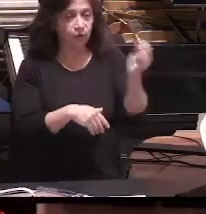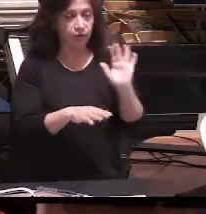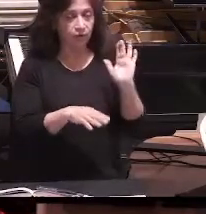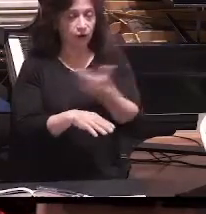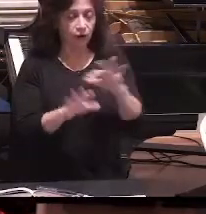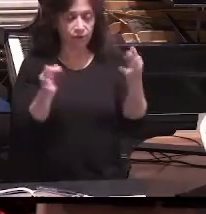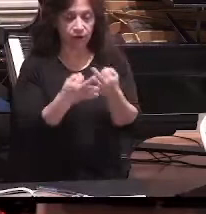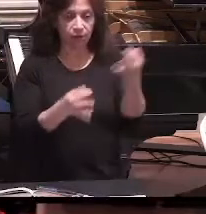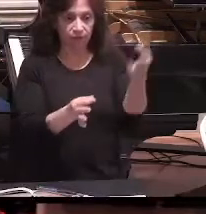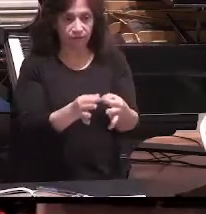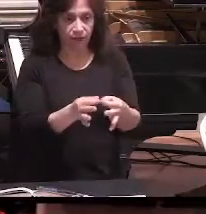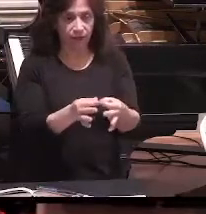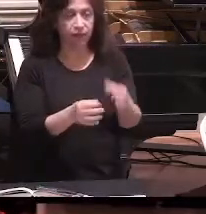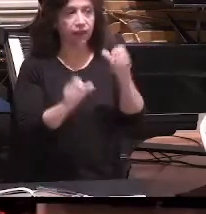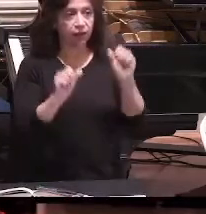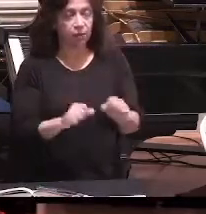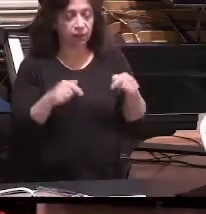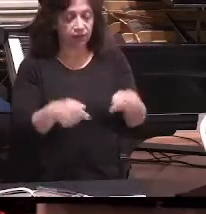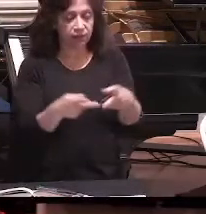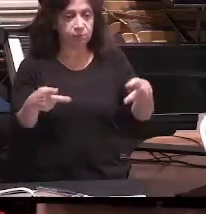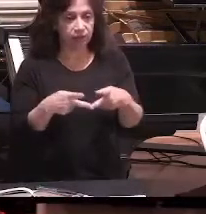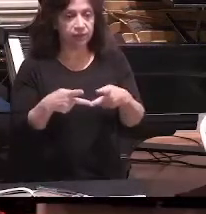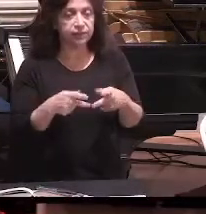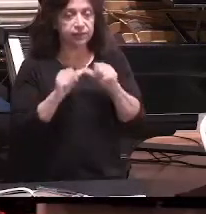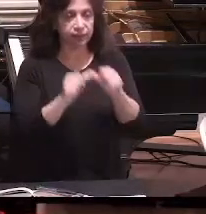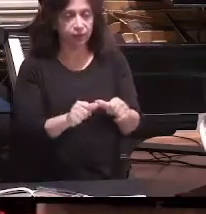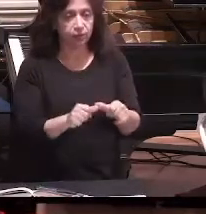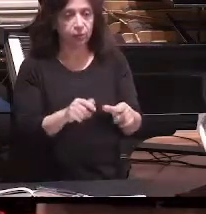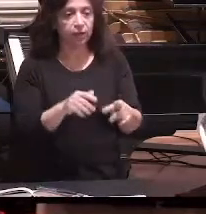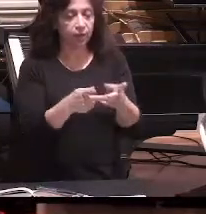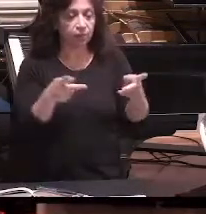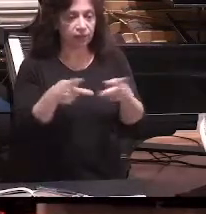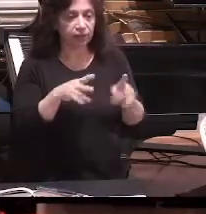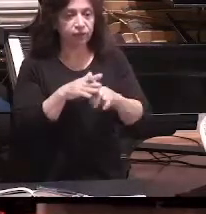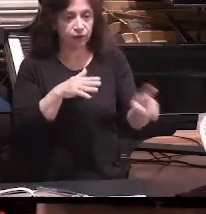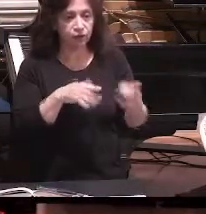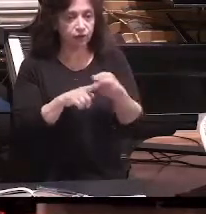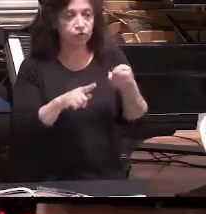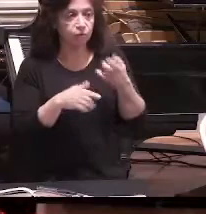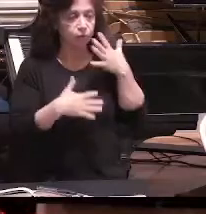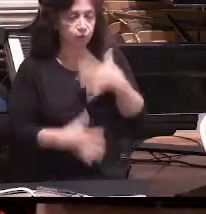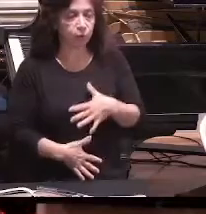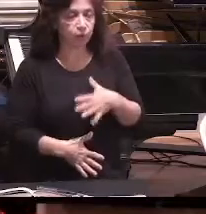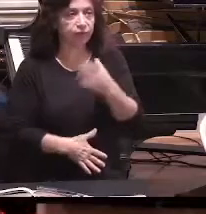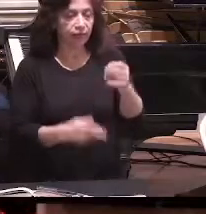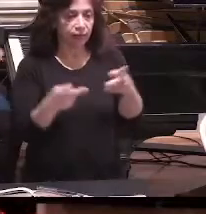continue to be a refuge from despair and a source of hope. In Jesus' name, amen.